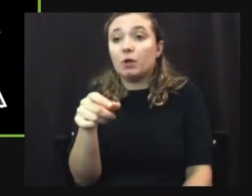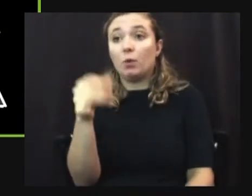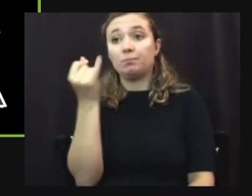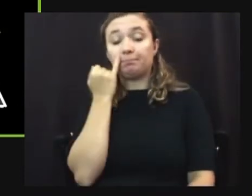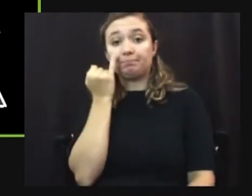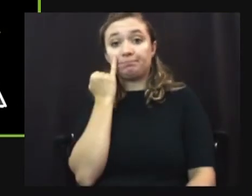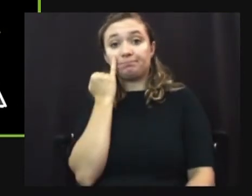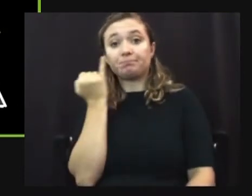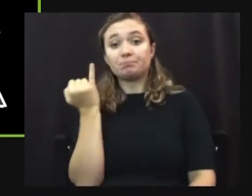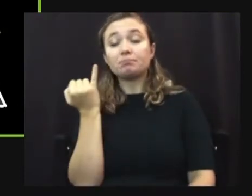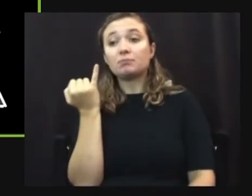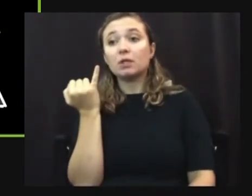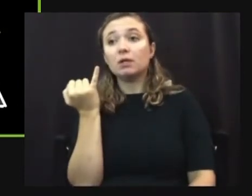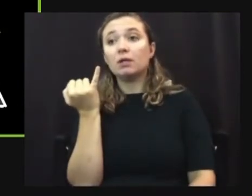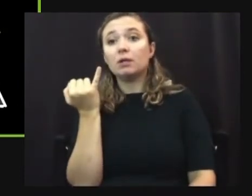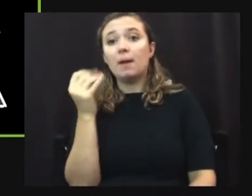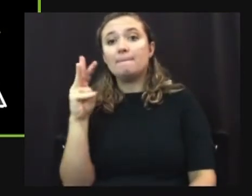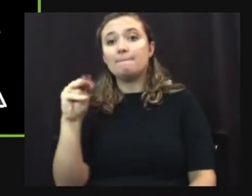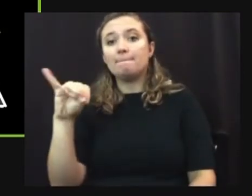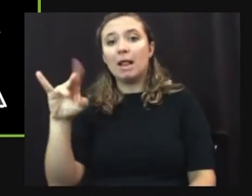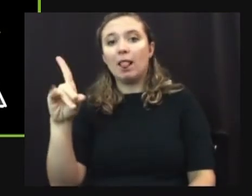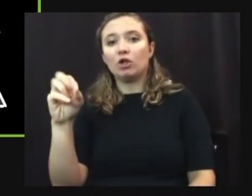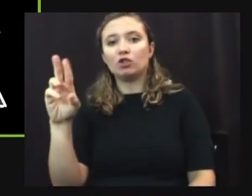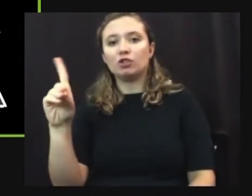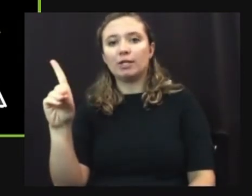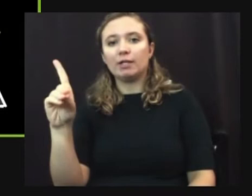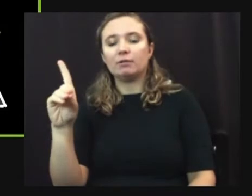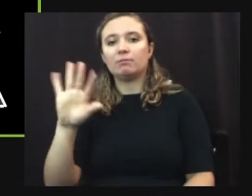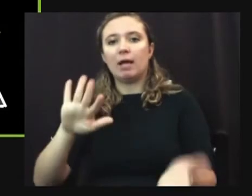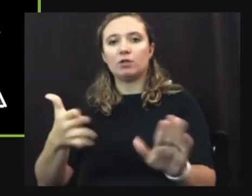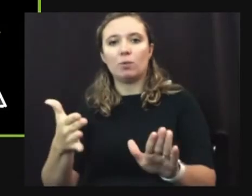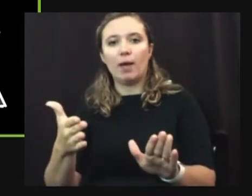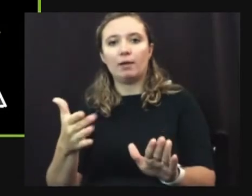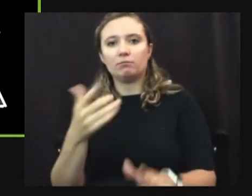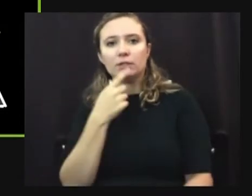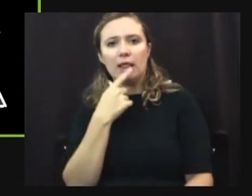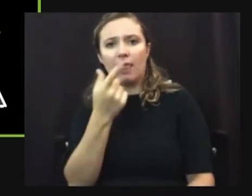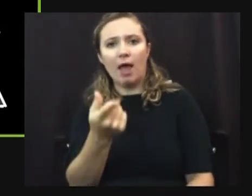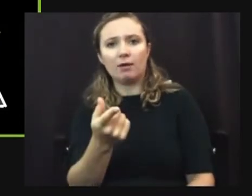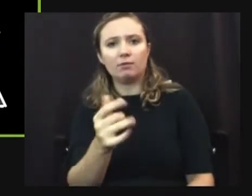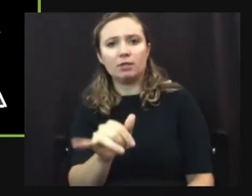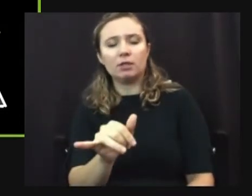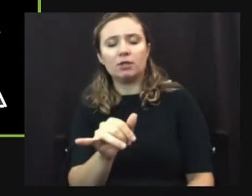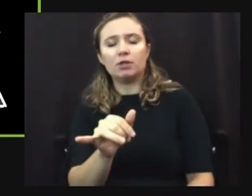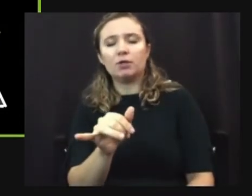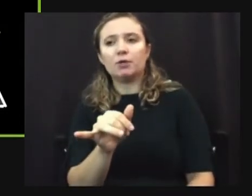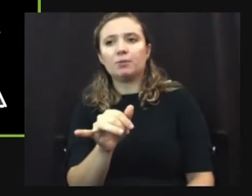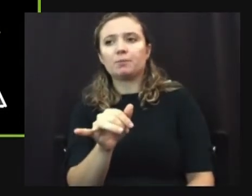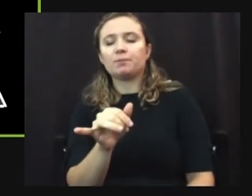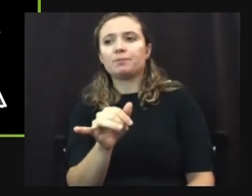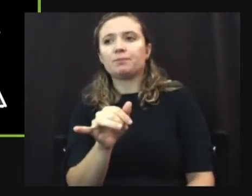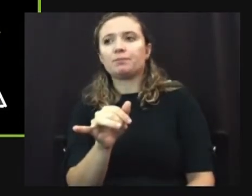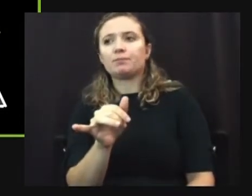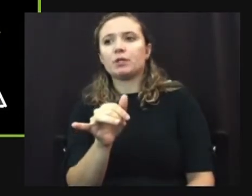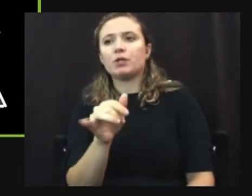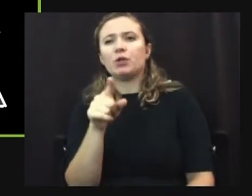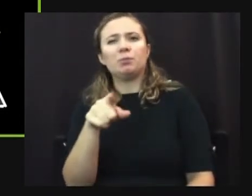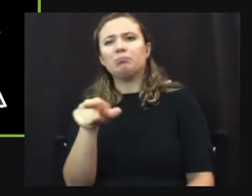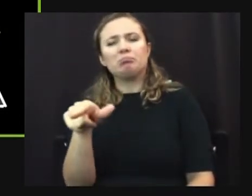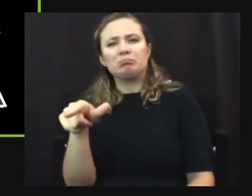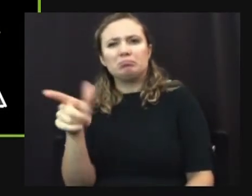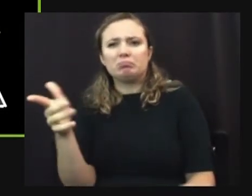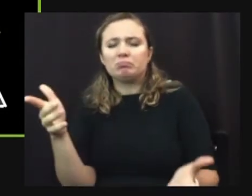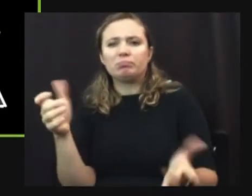Mildred died, that you're probably